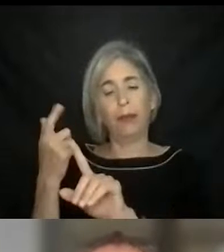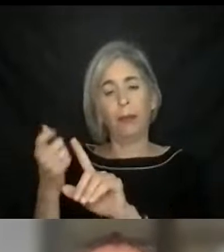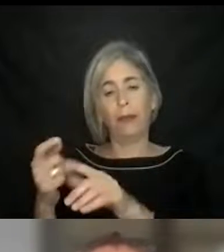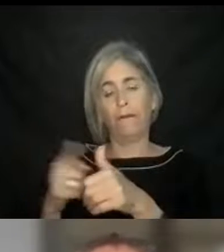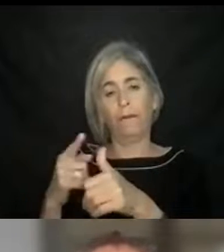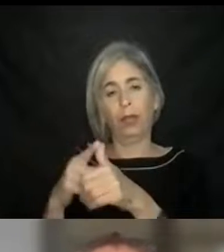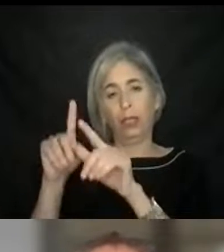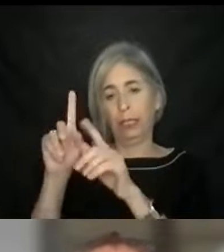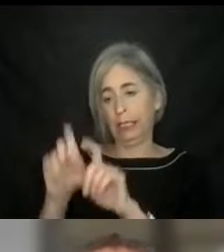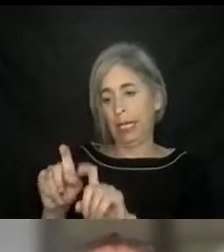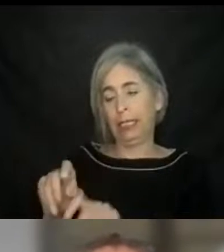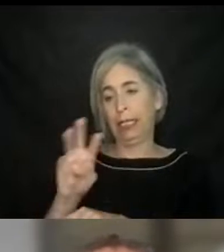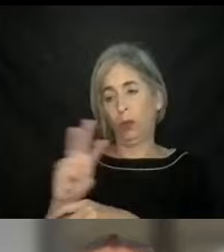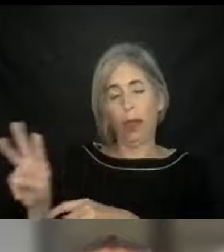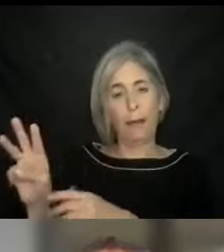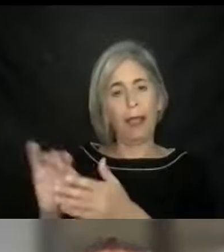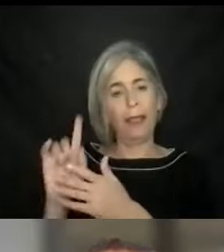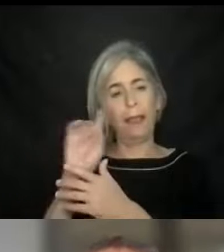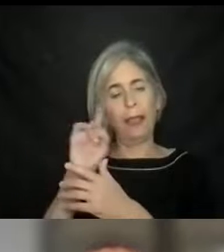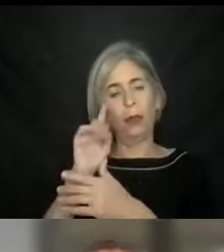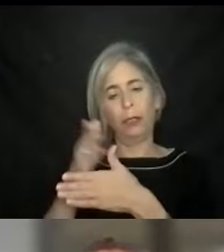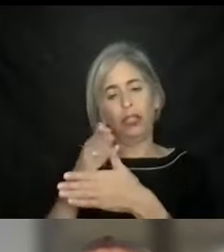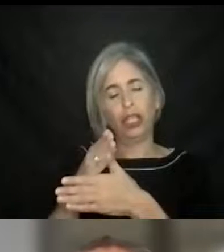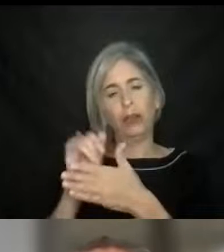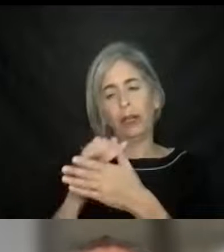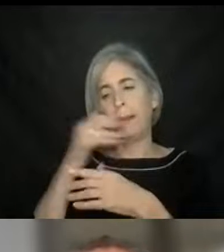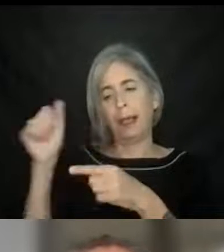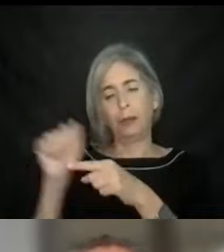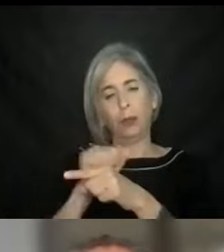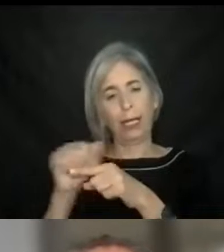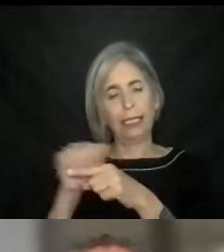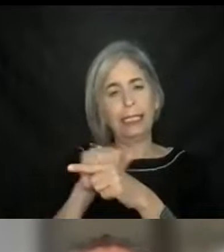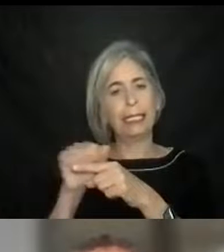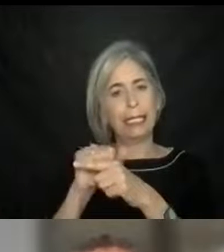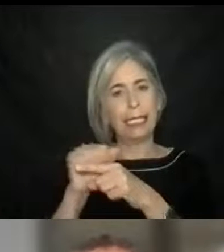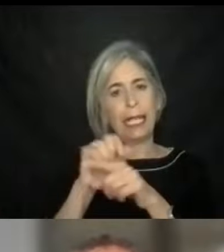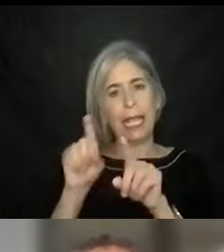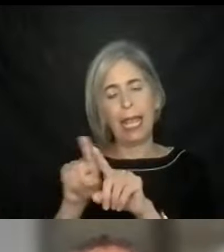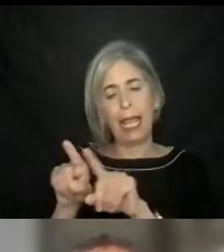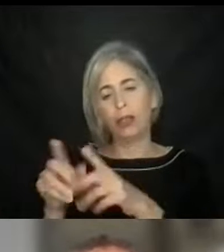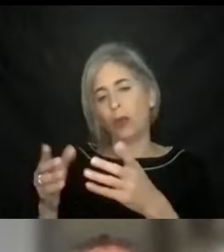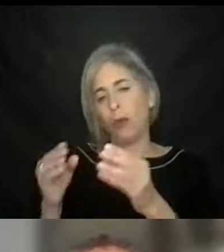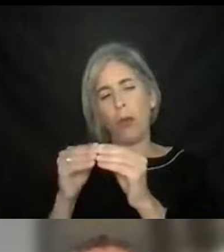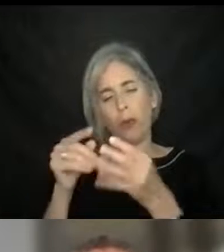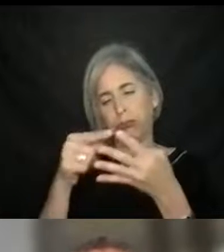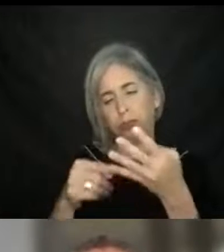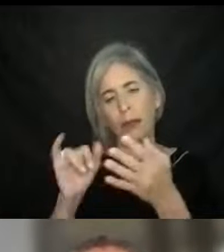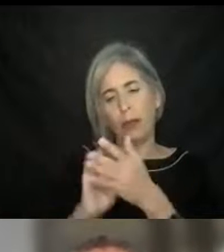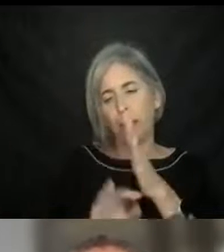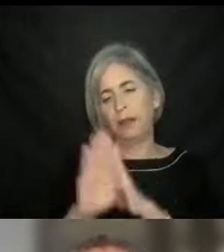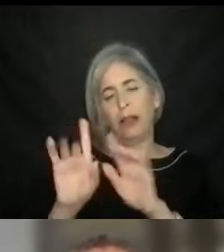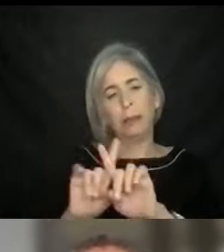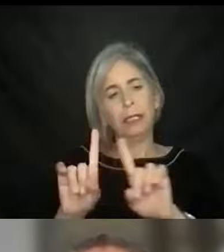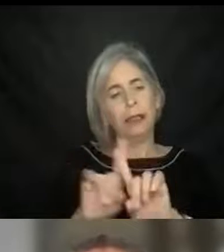of the Web Accessibility Directive. So I think there will be also sharing of best practices and probably more things like that being developed in different member